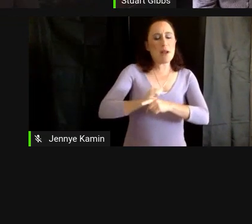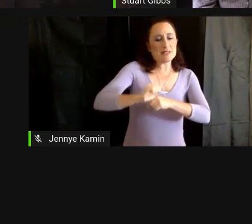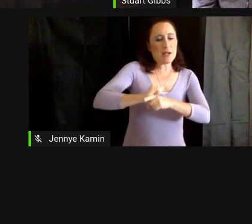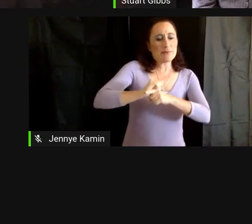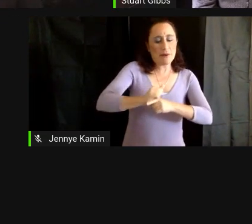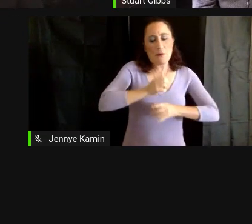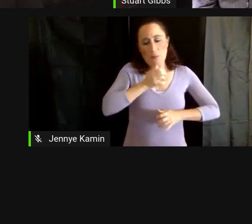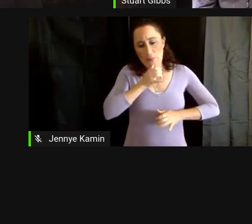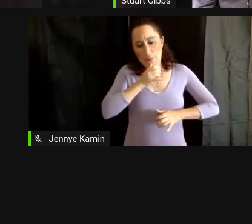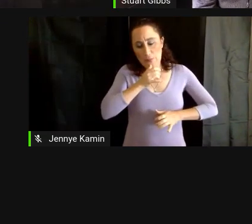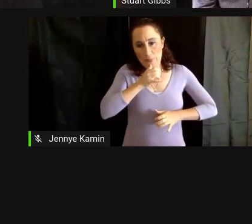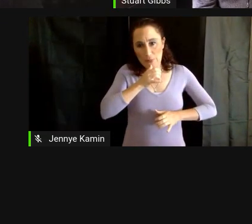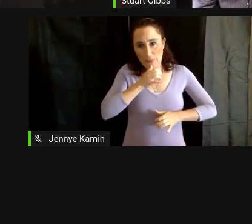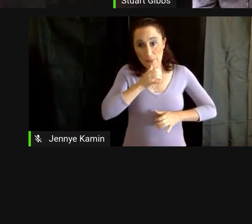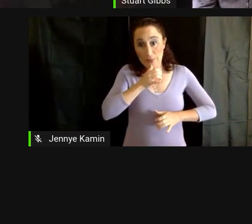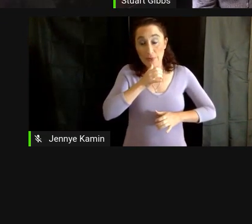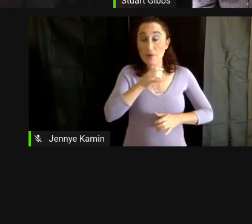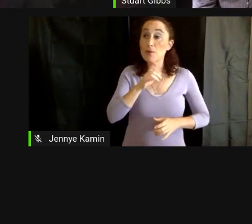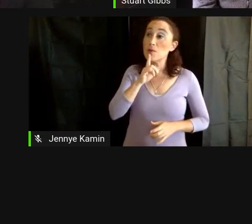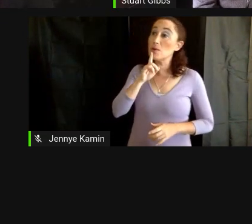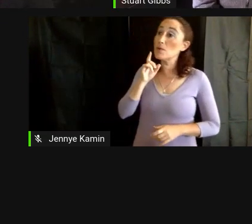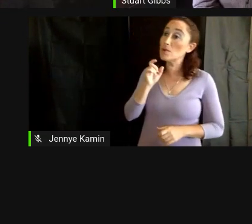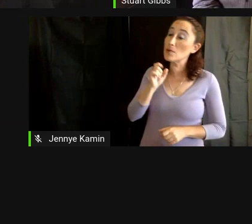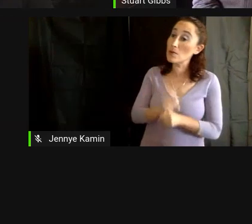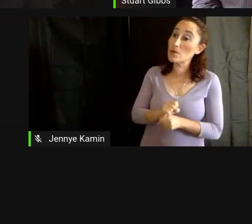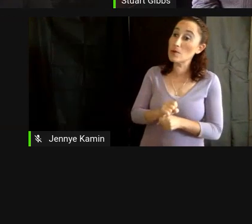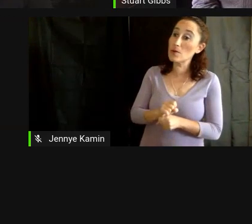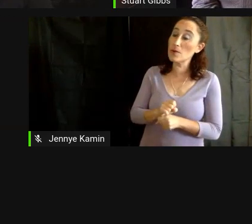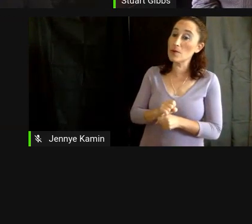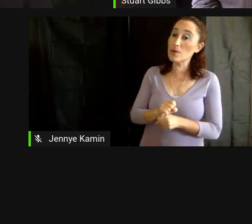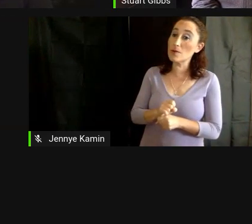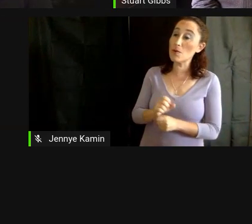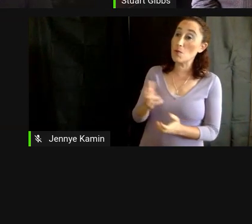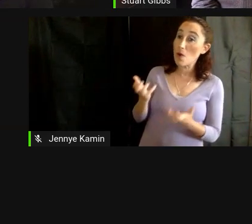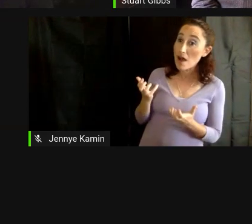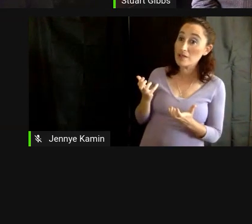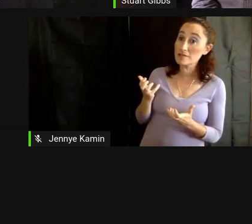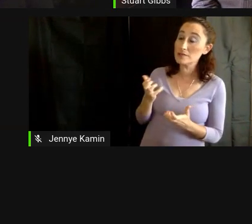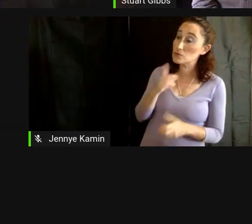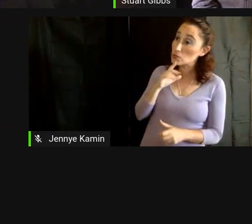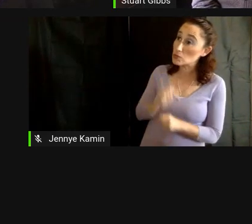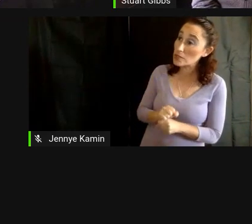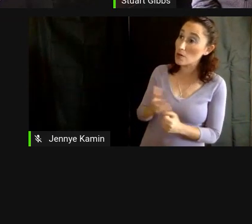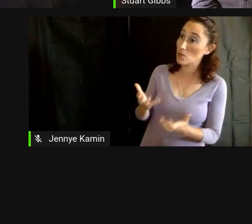practices. But what she really truly wants is